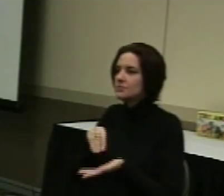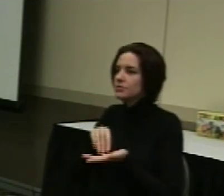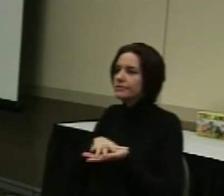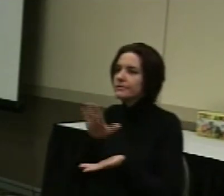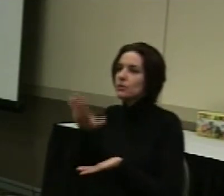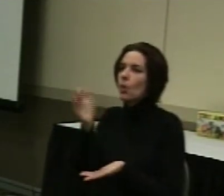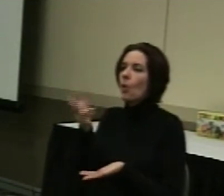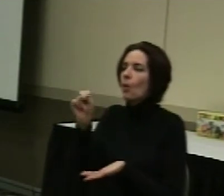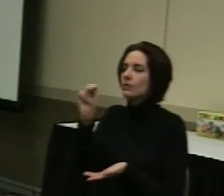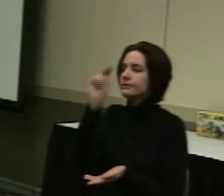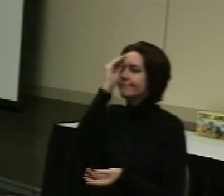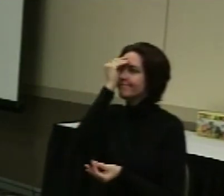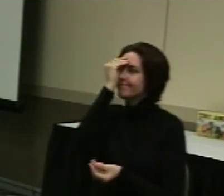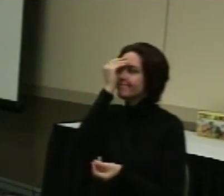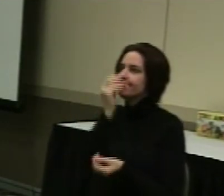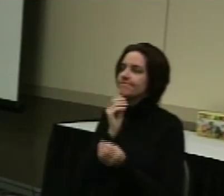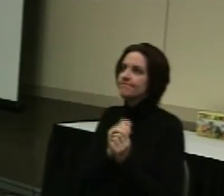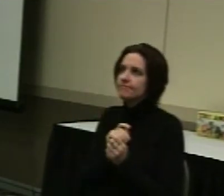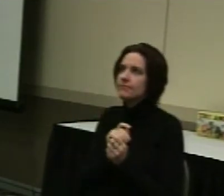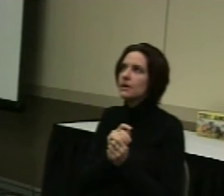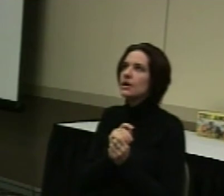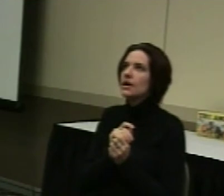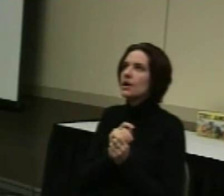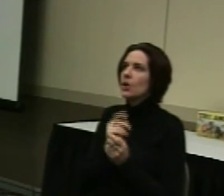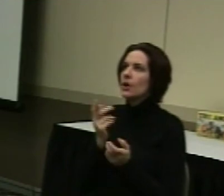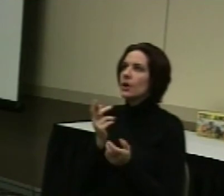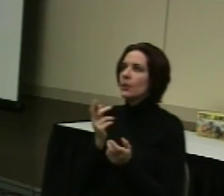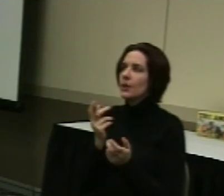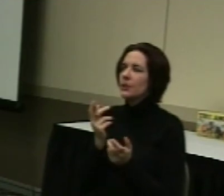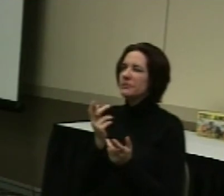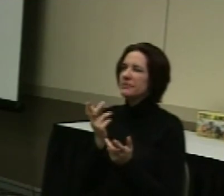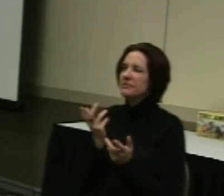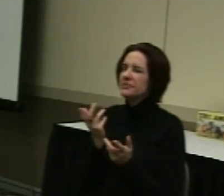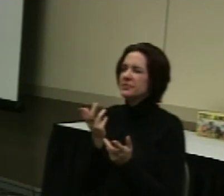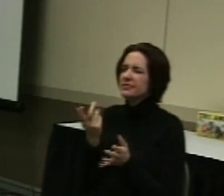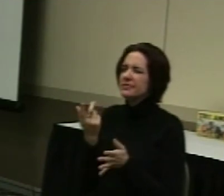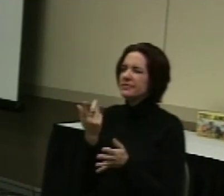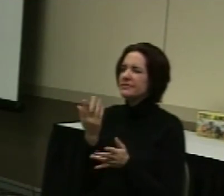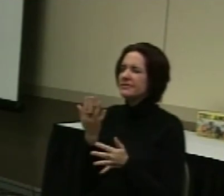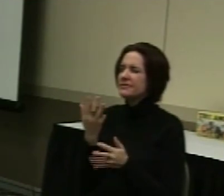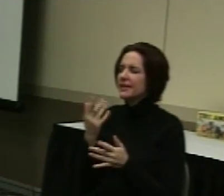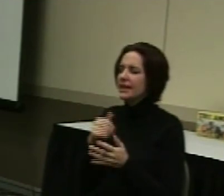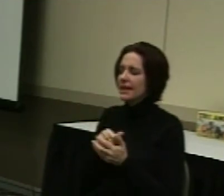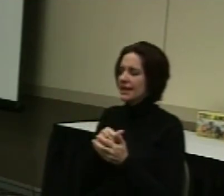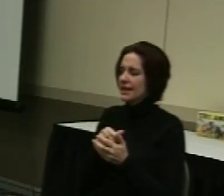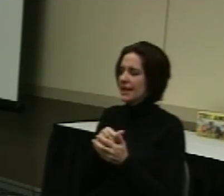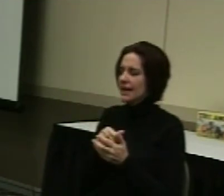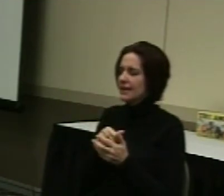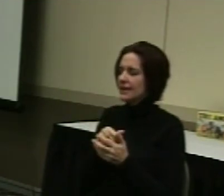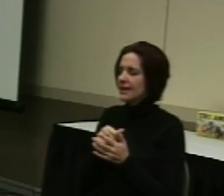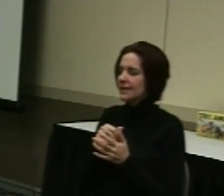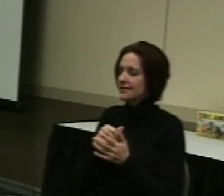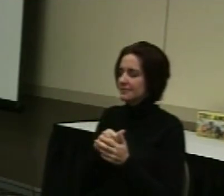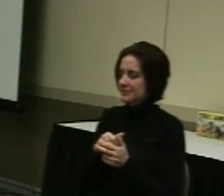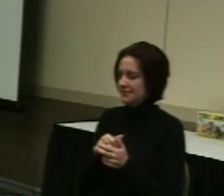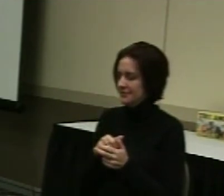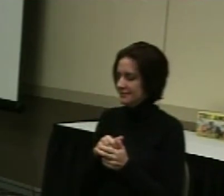reflection on what it is regarding underpinning that